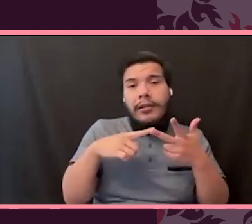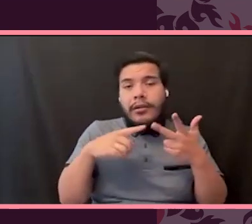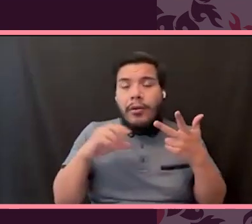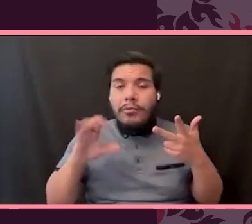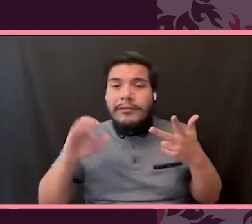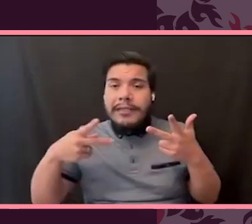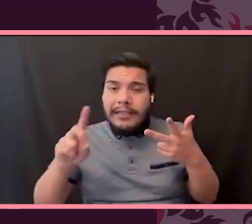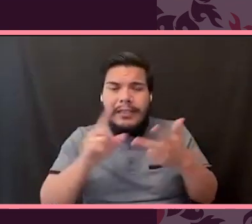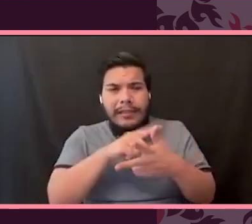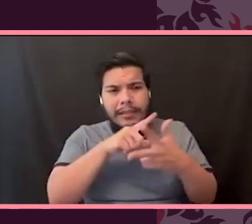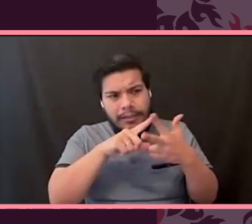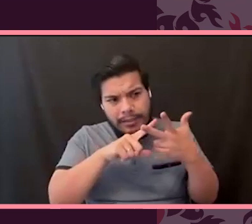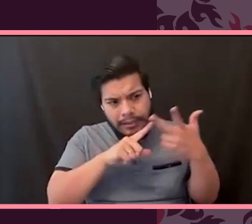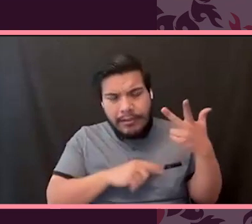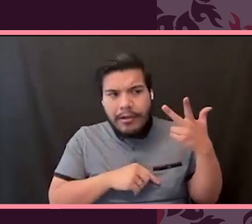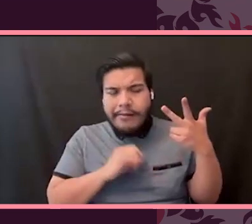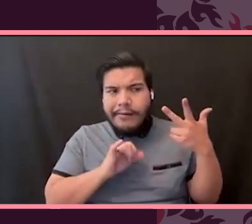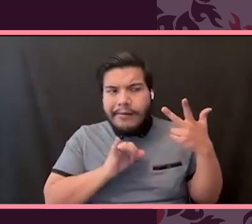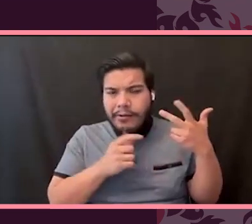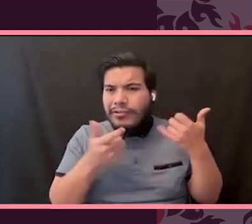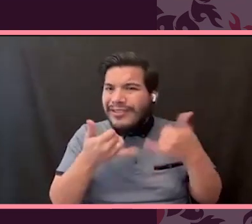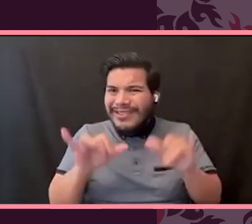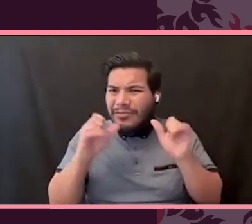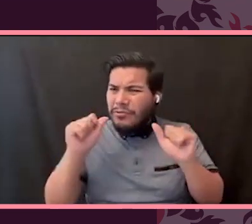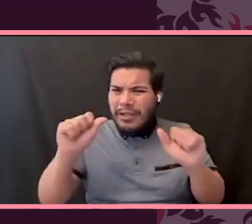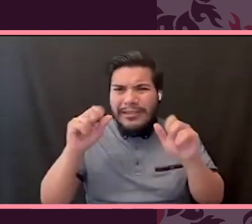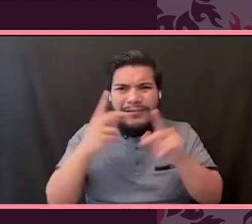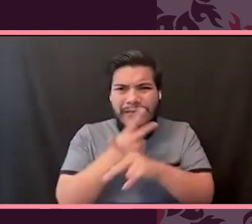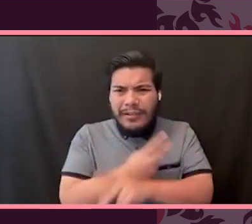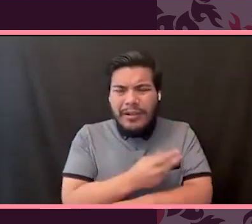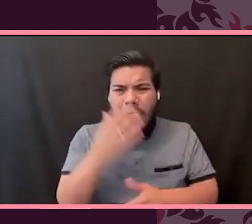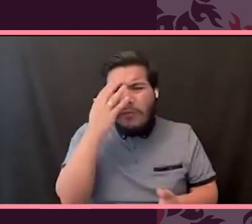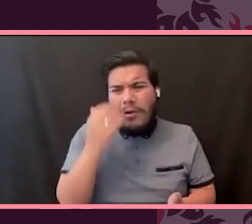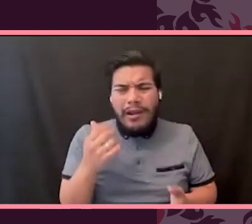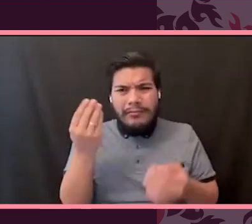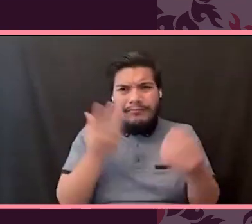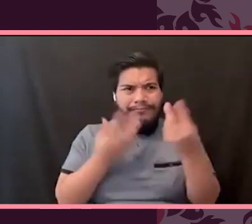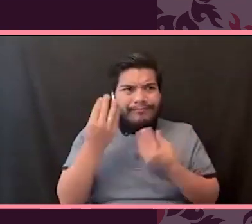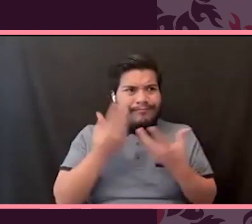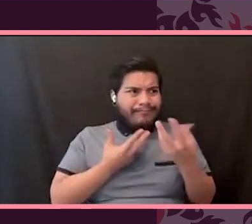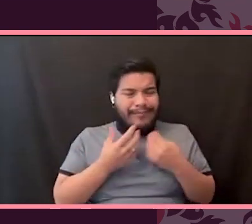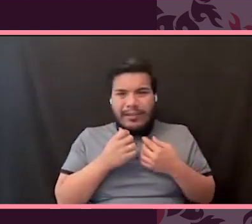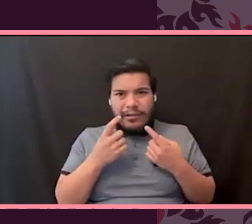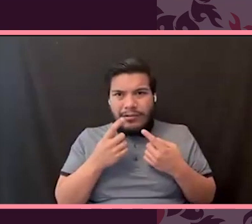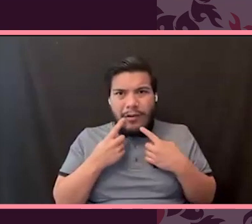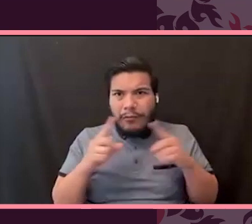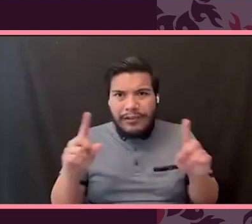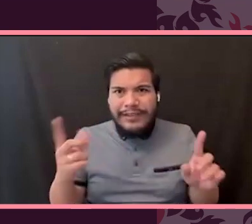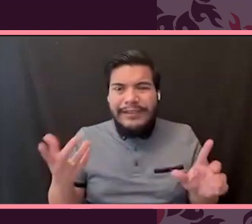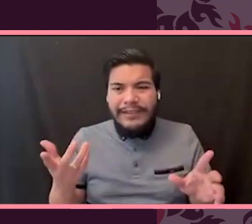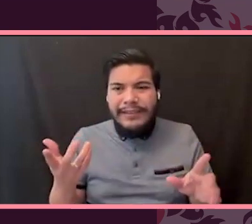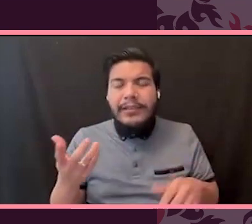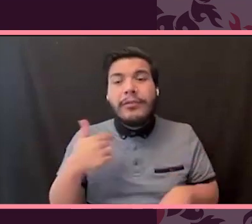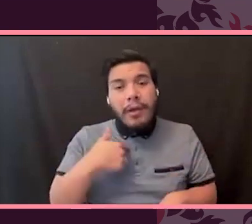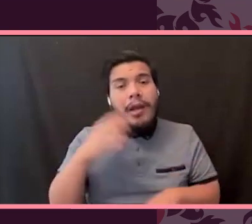all those, you really are still trying to figure out, well, why are the things that I'm being told are supposed to work not working? And so I sought